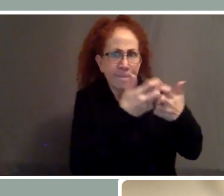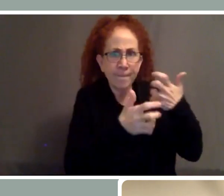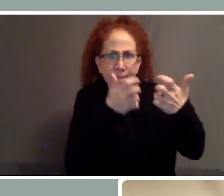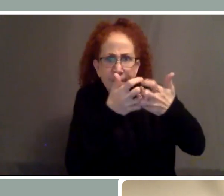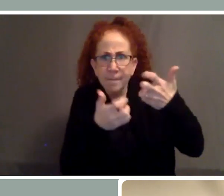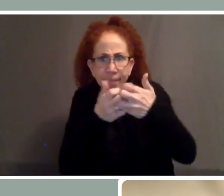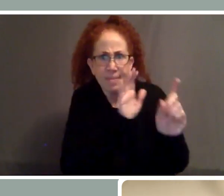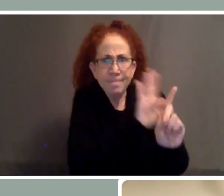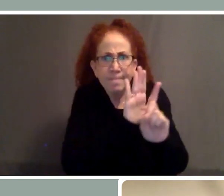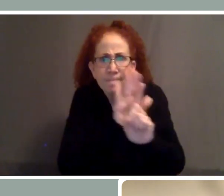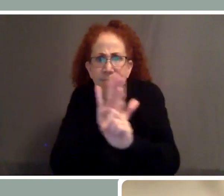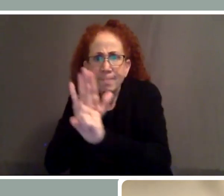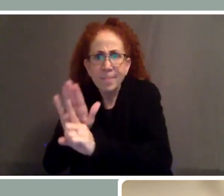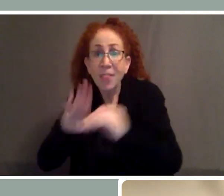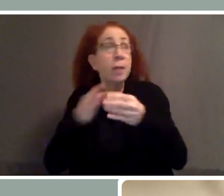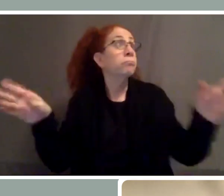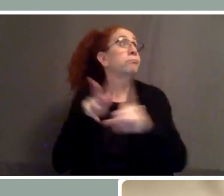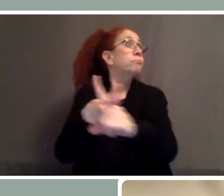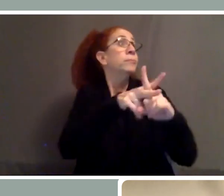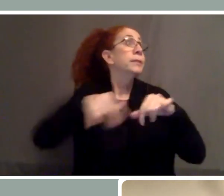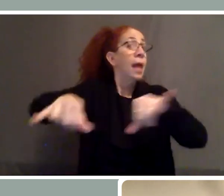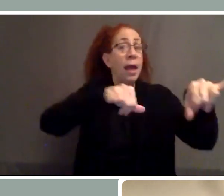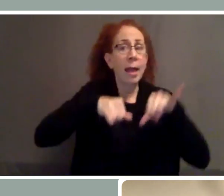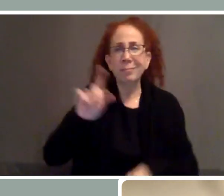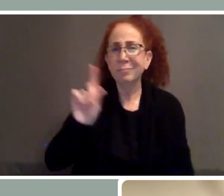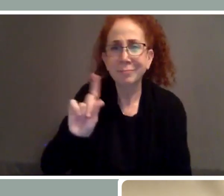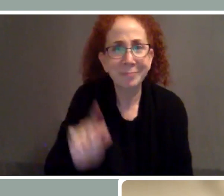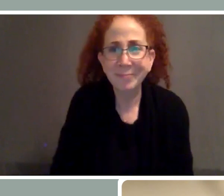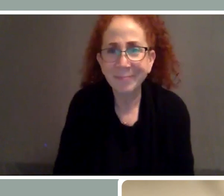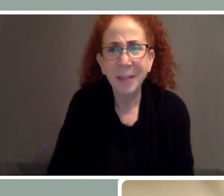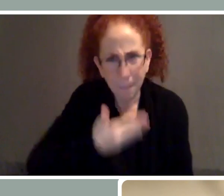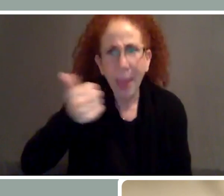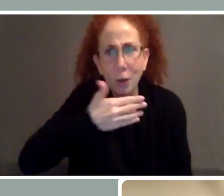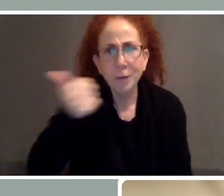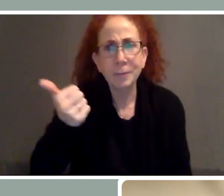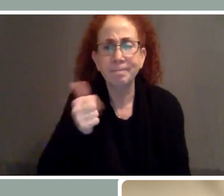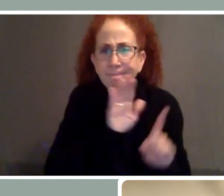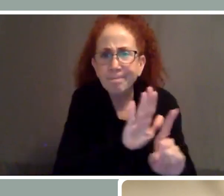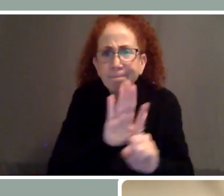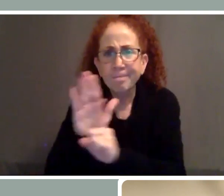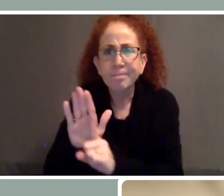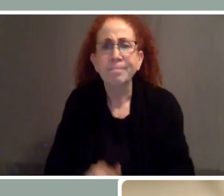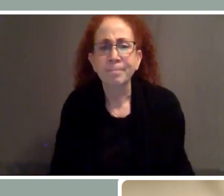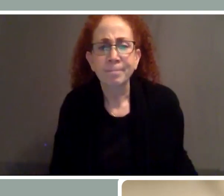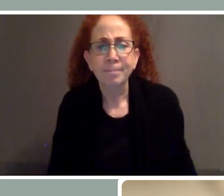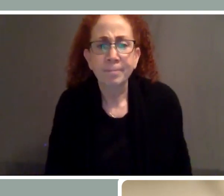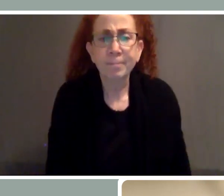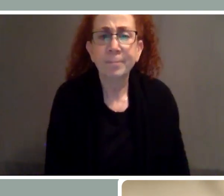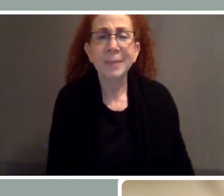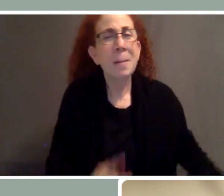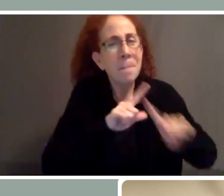somebody has, and not just this huge, group of people that we're just putting all together. But it does